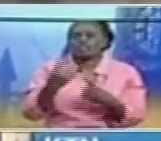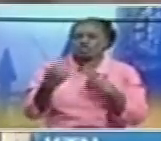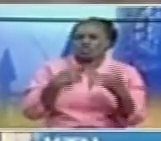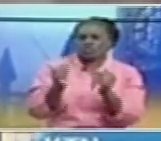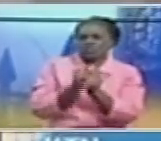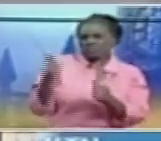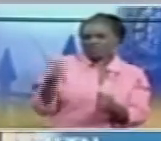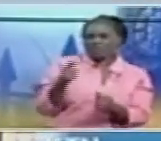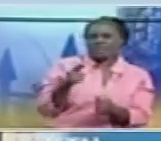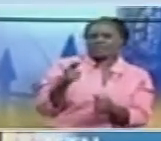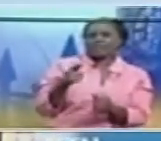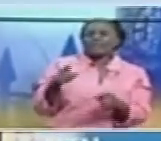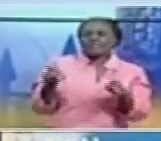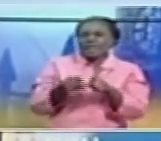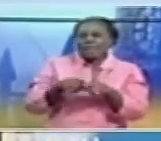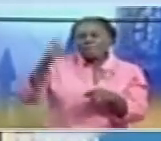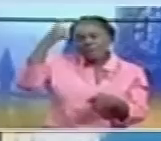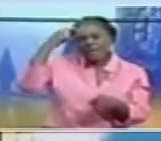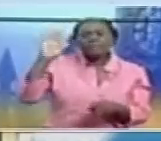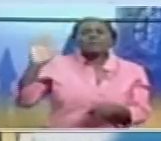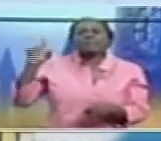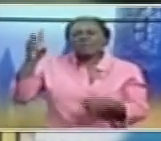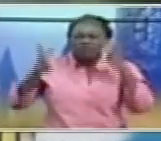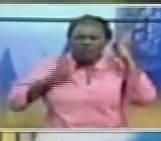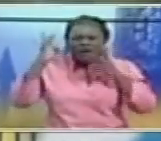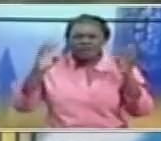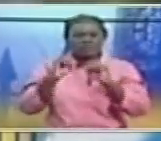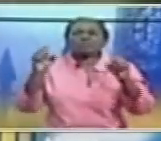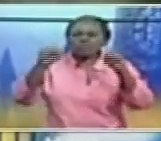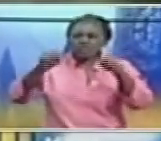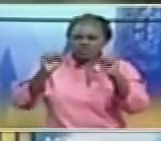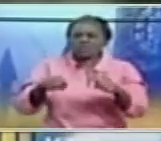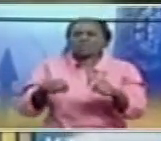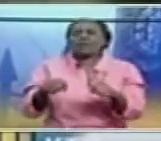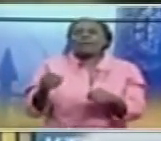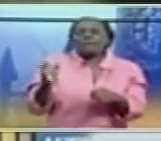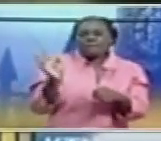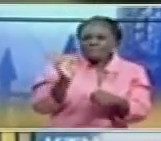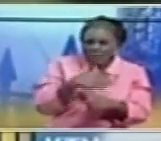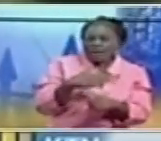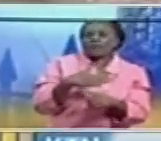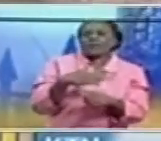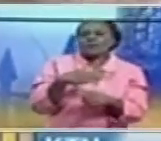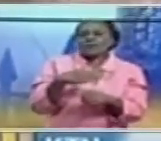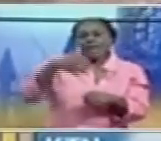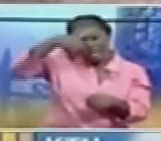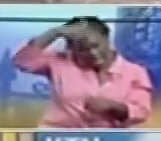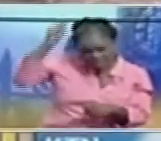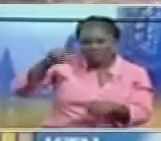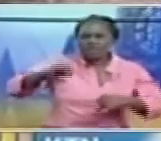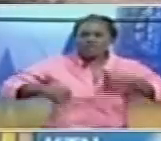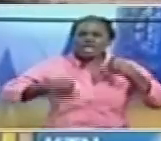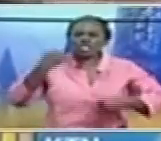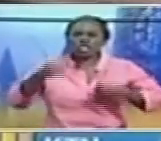of our camera. With a peace of mind and no worries about the possibility of stealthily hunting lions pouncing on him, he